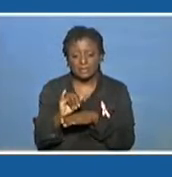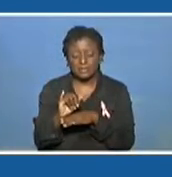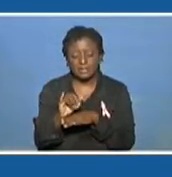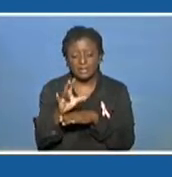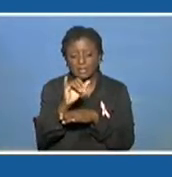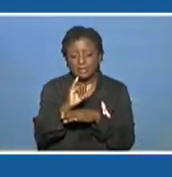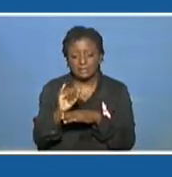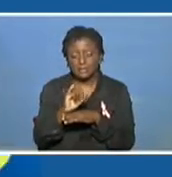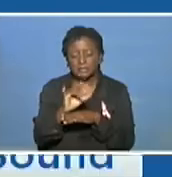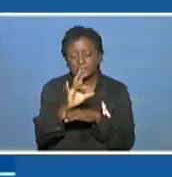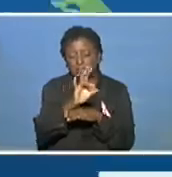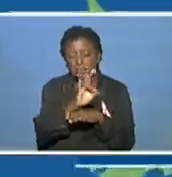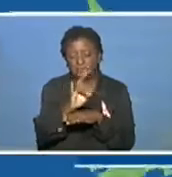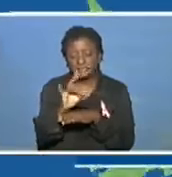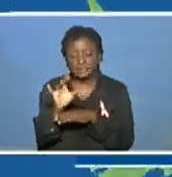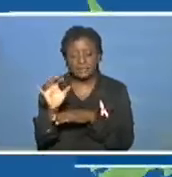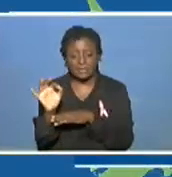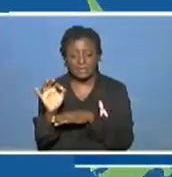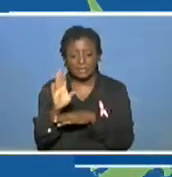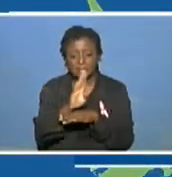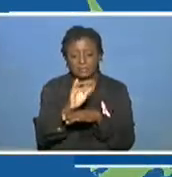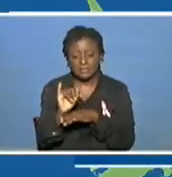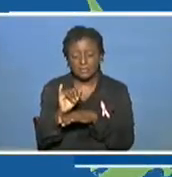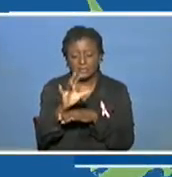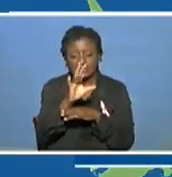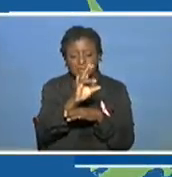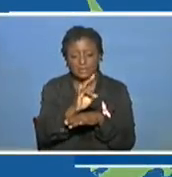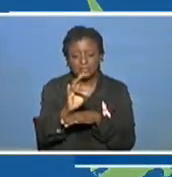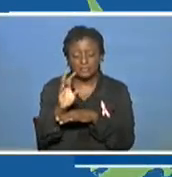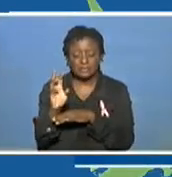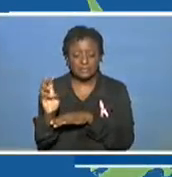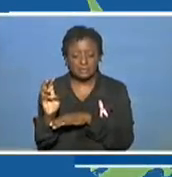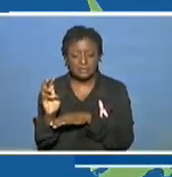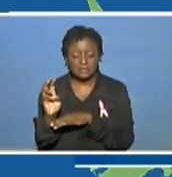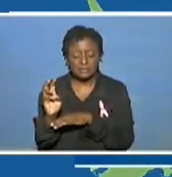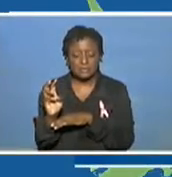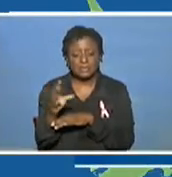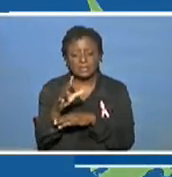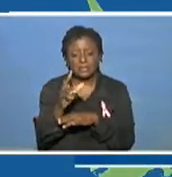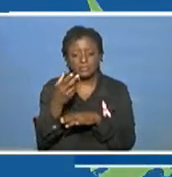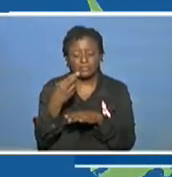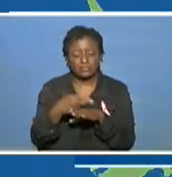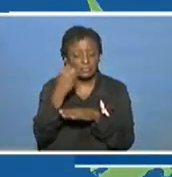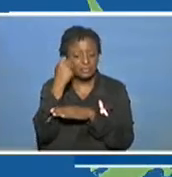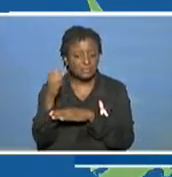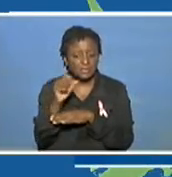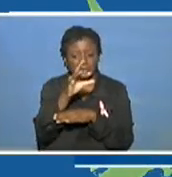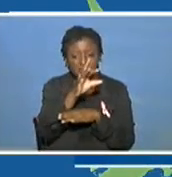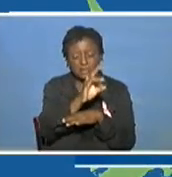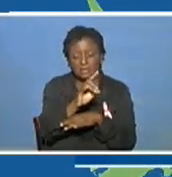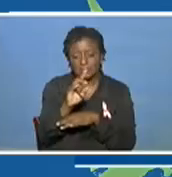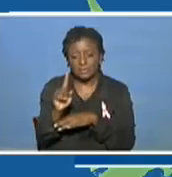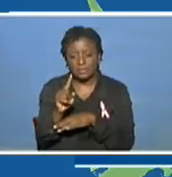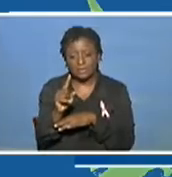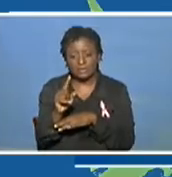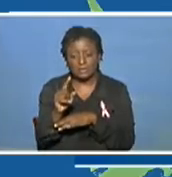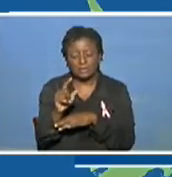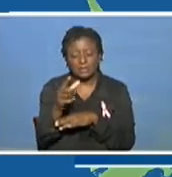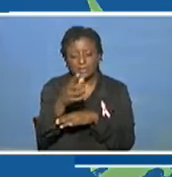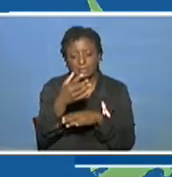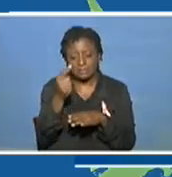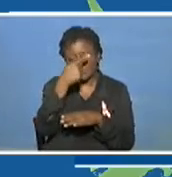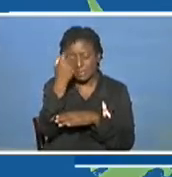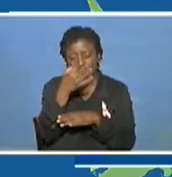79, Allenstown, Bimini 76, 80 degrees in Harbor Island, Rock Sound, Eleuthera 81, Black Point, Exuma, and Kemp's Base on Andros